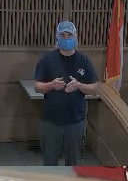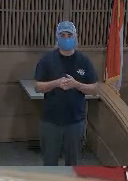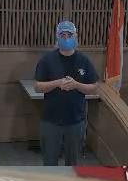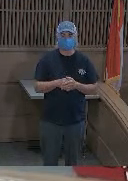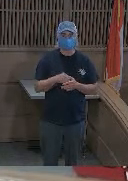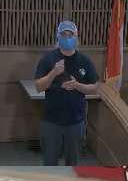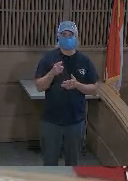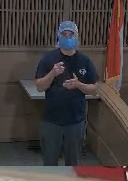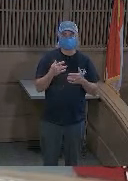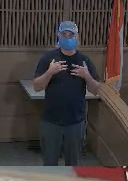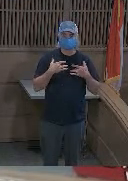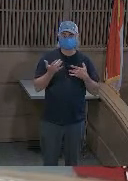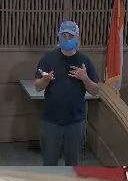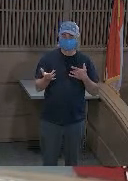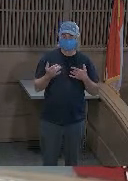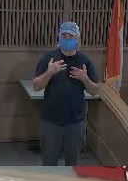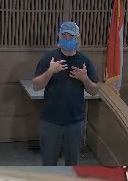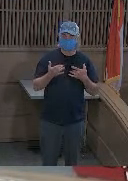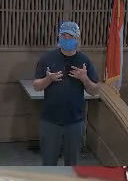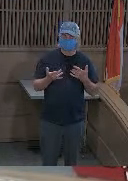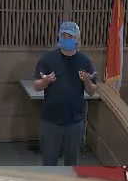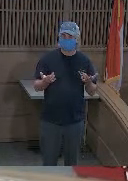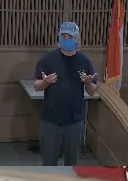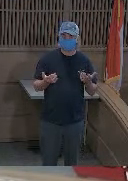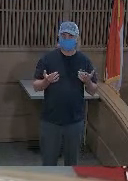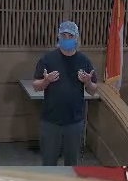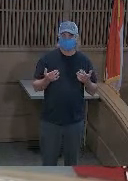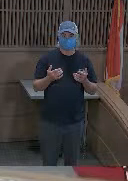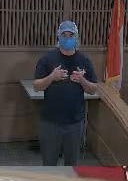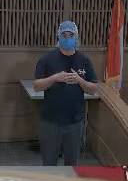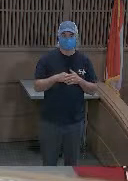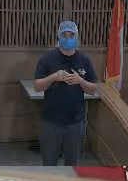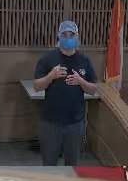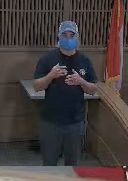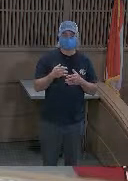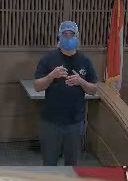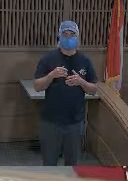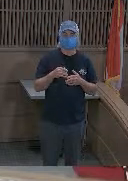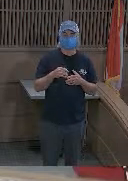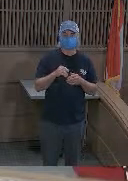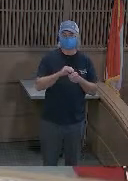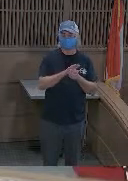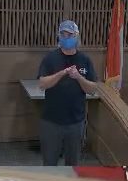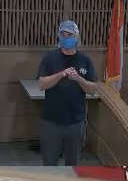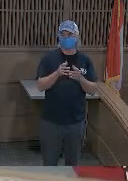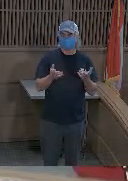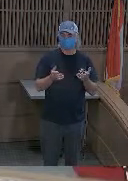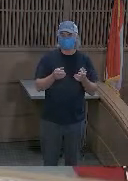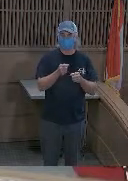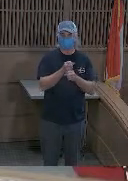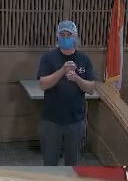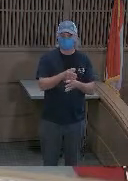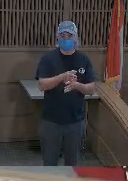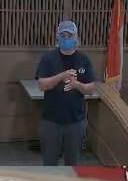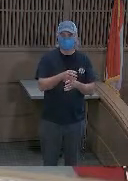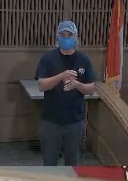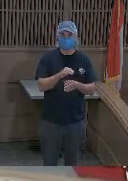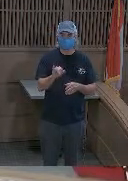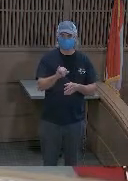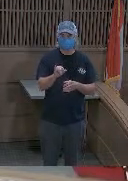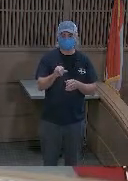of the trends that we're seeing with this surge is the virus is causing infections